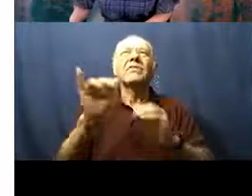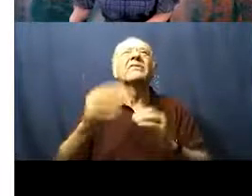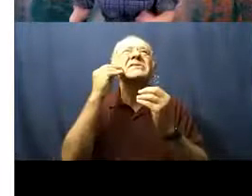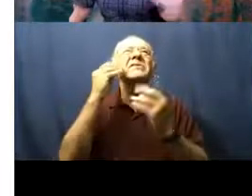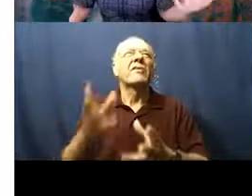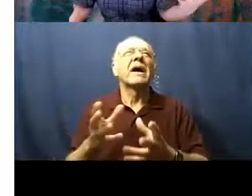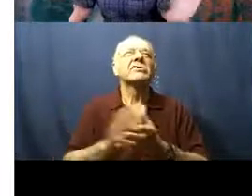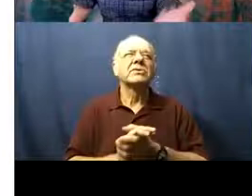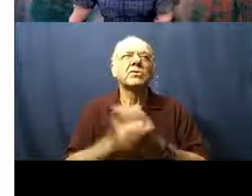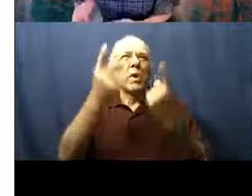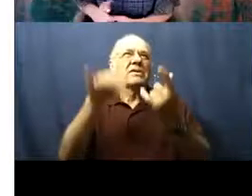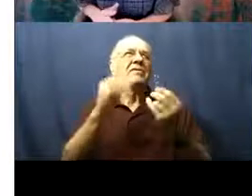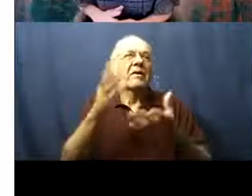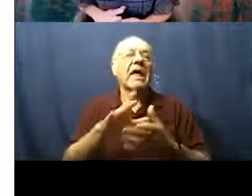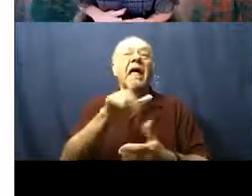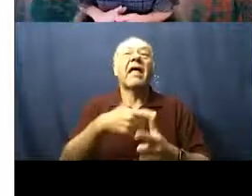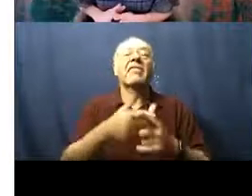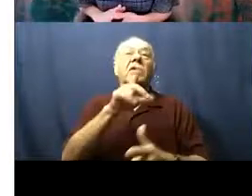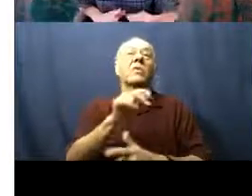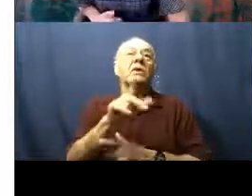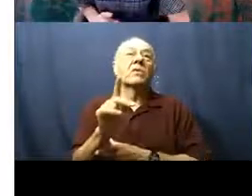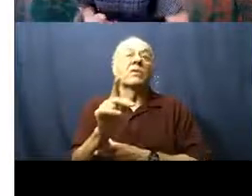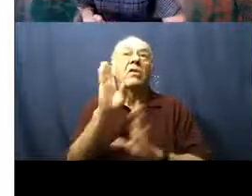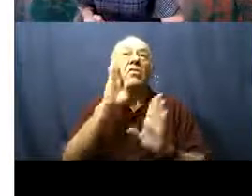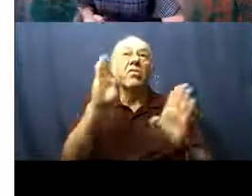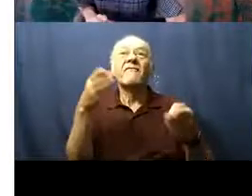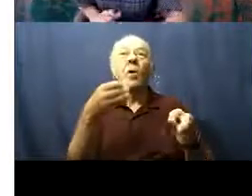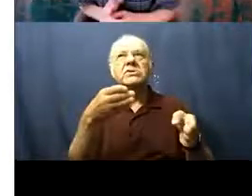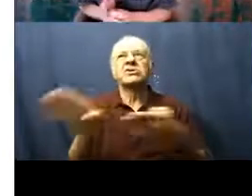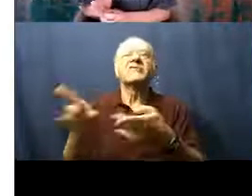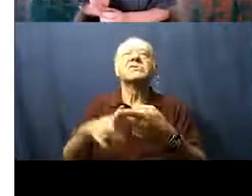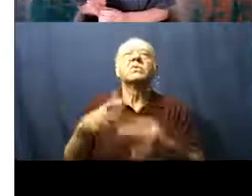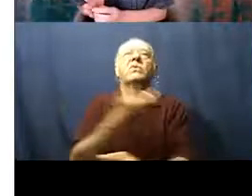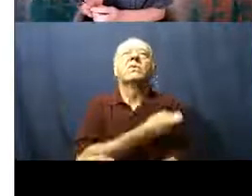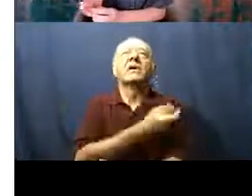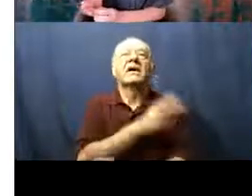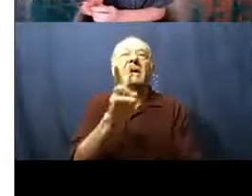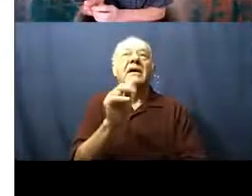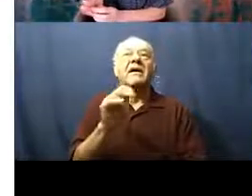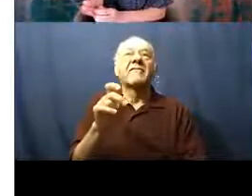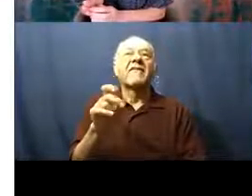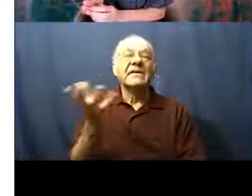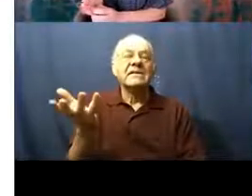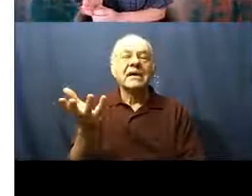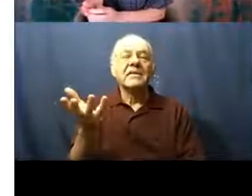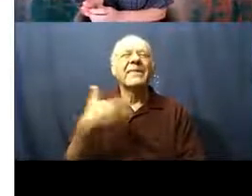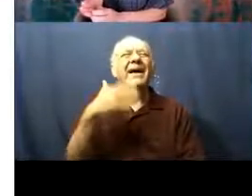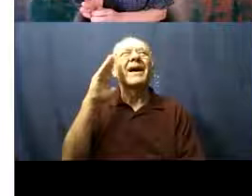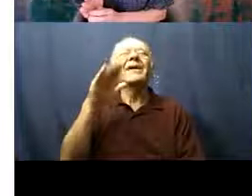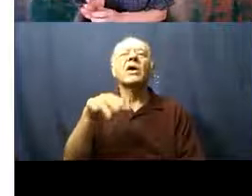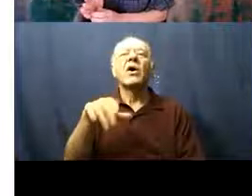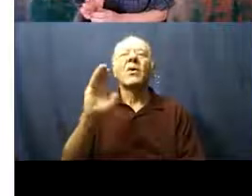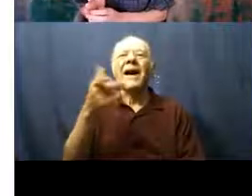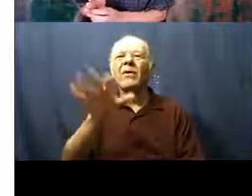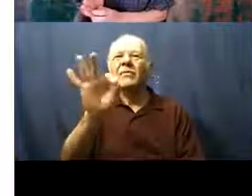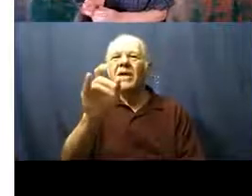And then, 2021, the focus shifts to vaccination. And I know that the font is a little, depending on